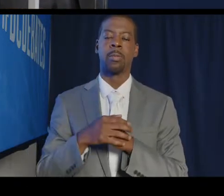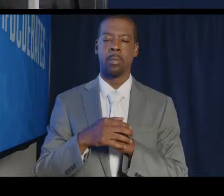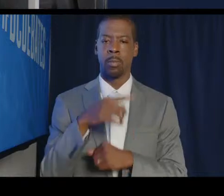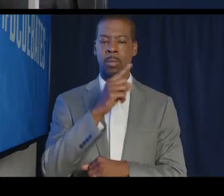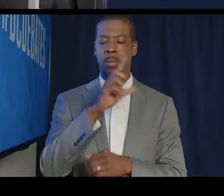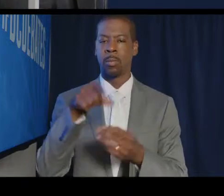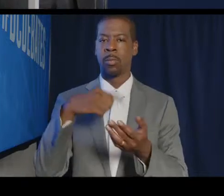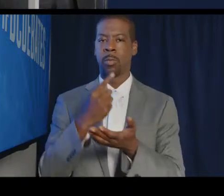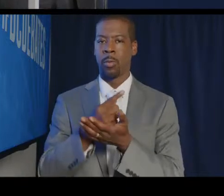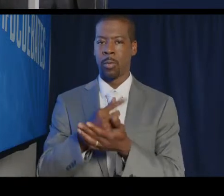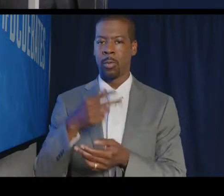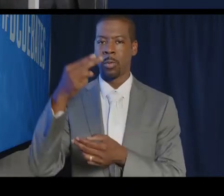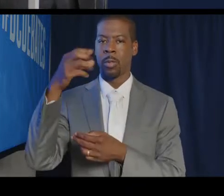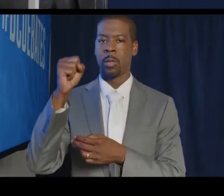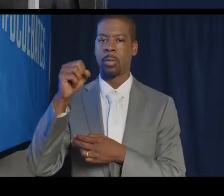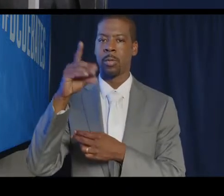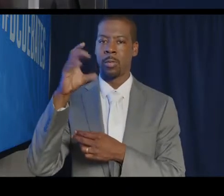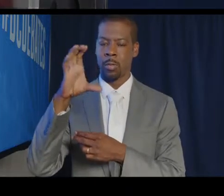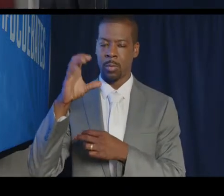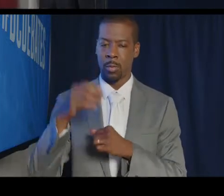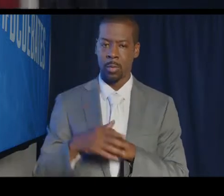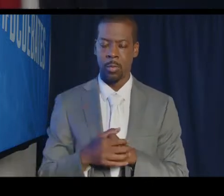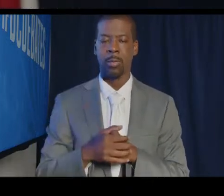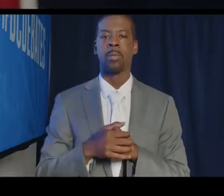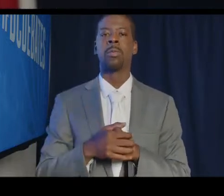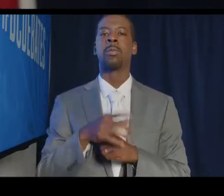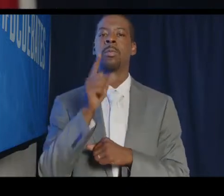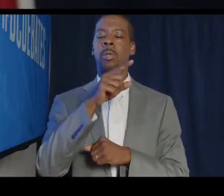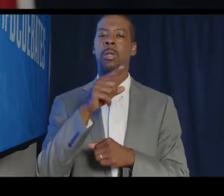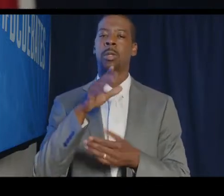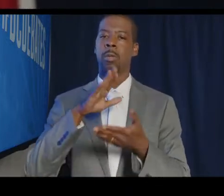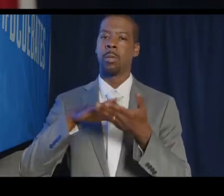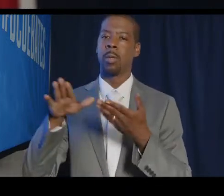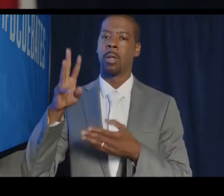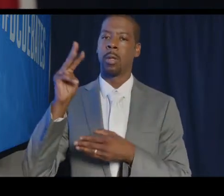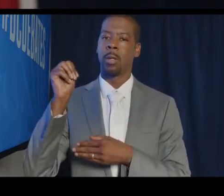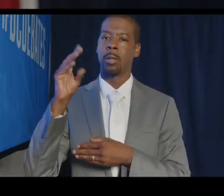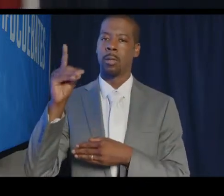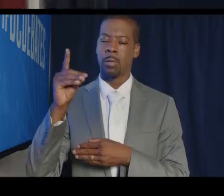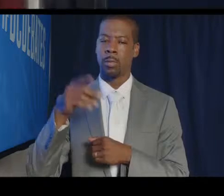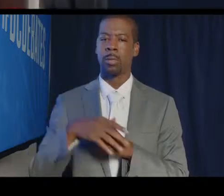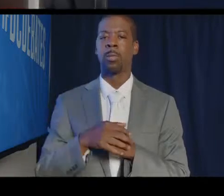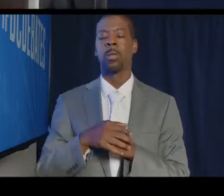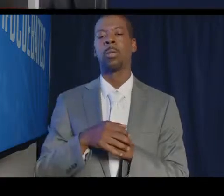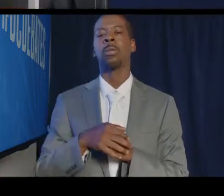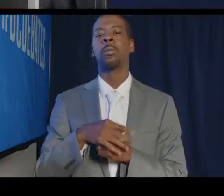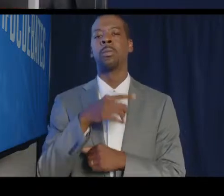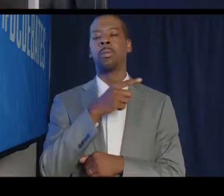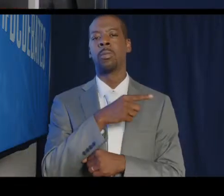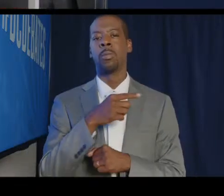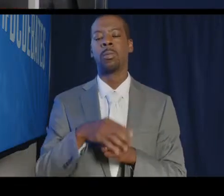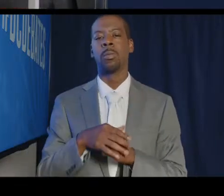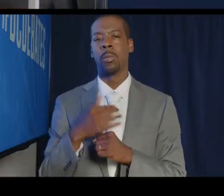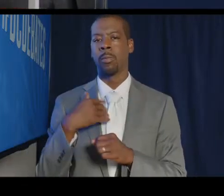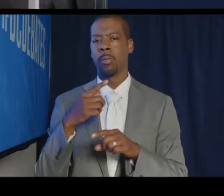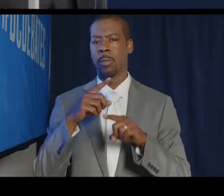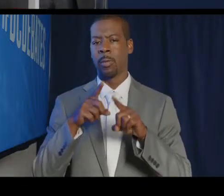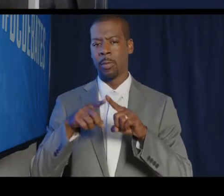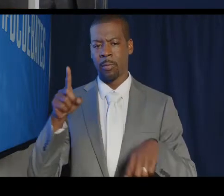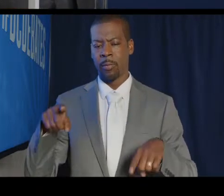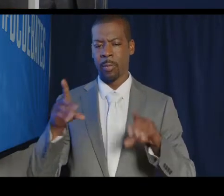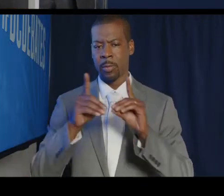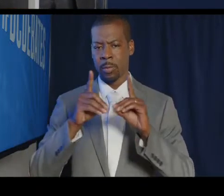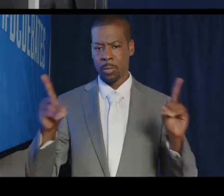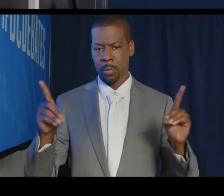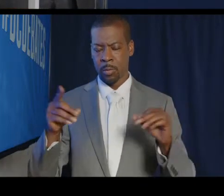High School in Washington, D.C. and attended St. Mary's College of Maryland, earning degrees in philosophy and political science. He completed additional studies